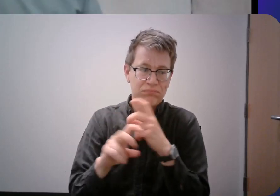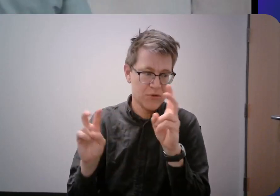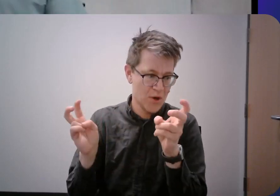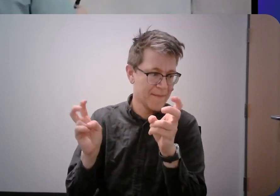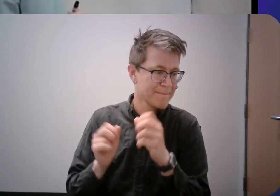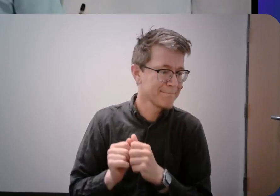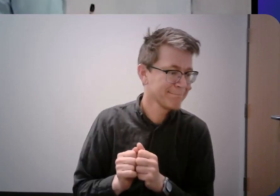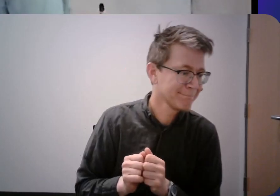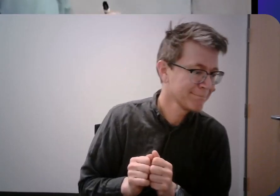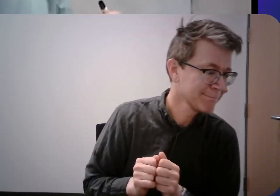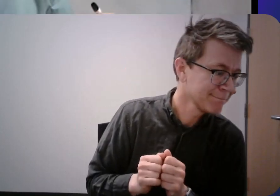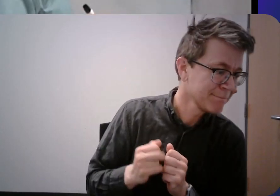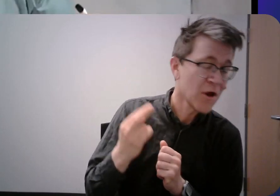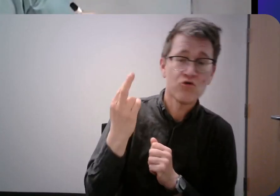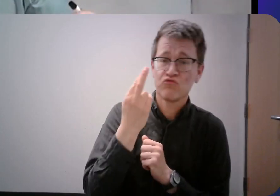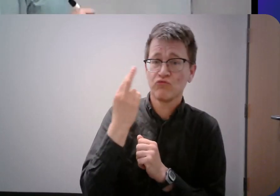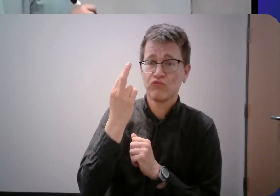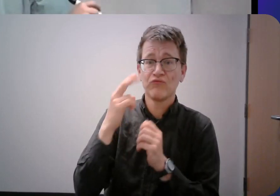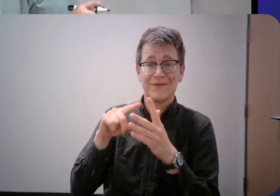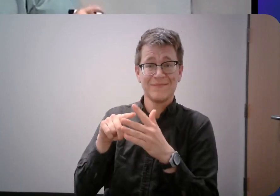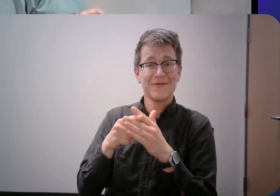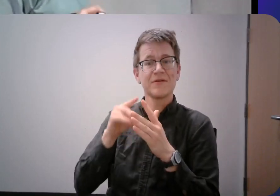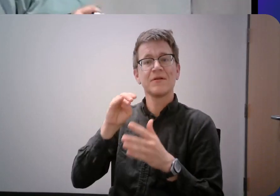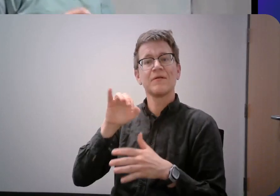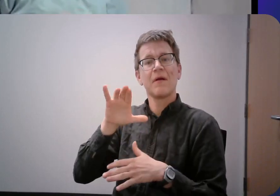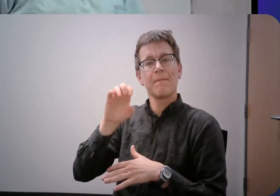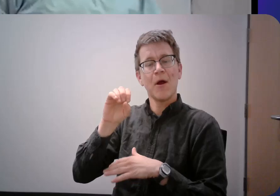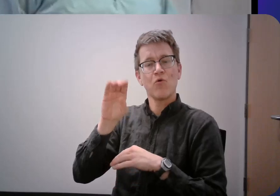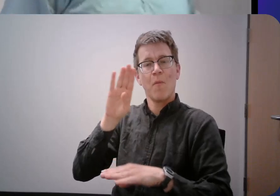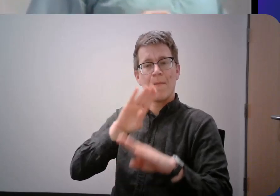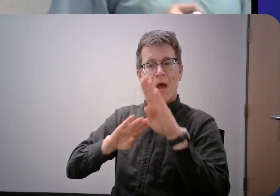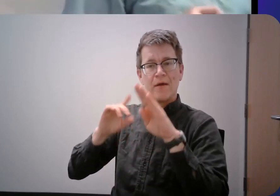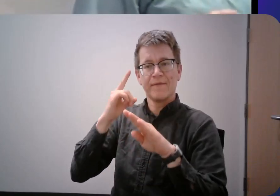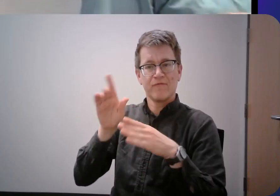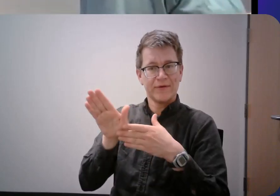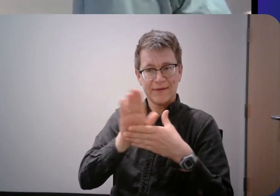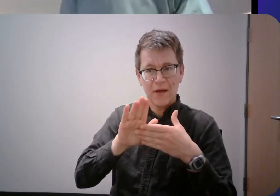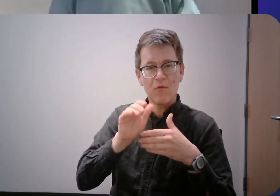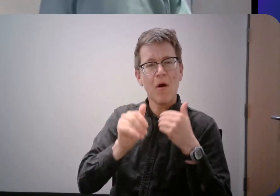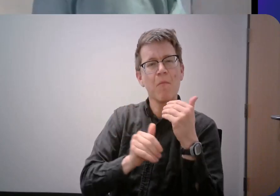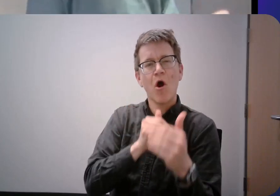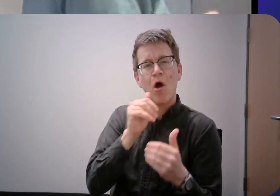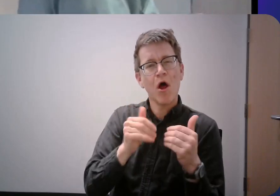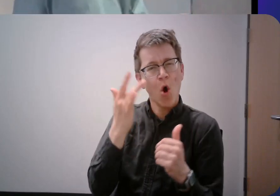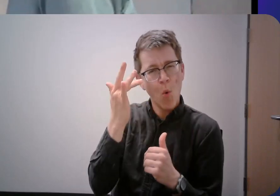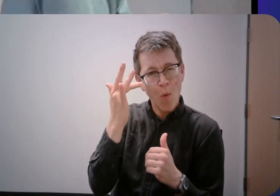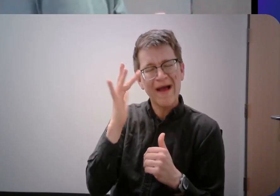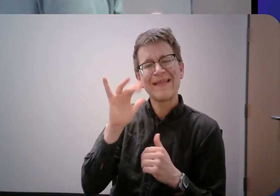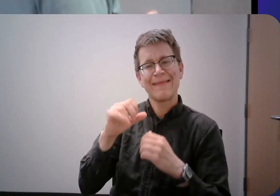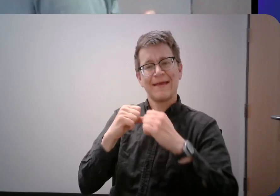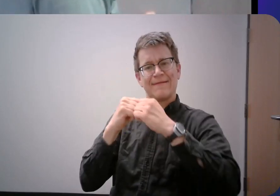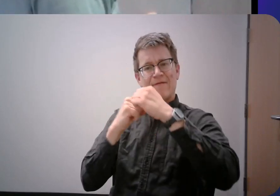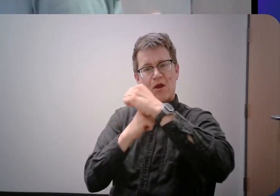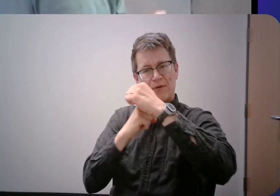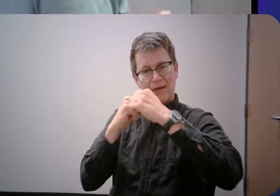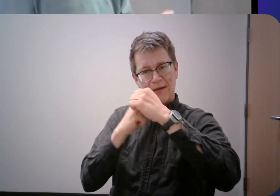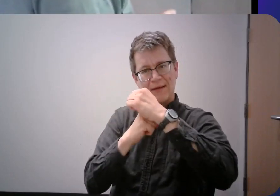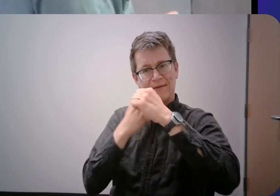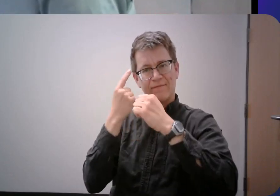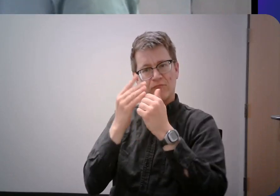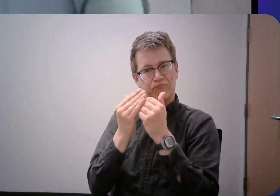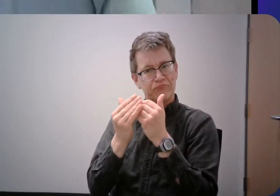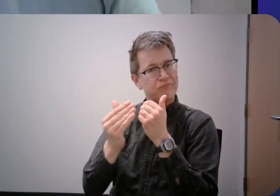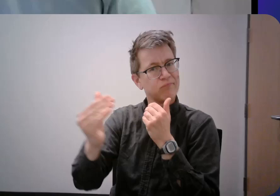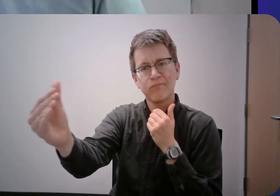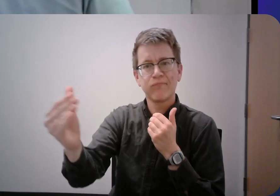the reason I'm going to start with the microbiology for sterile processing is because it lays the foundation for the entire program.